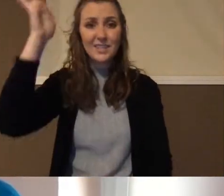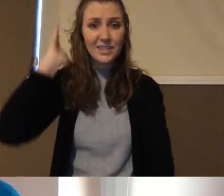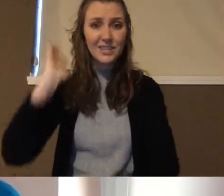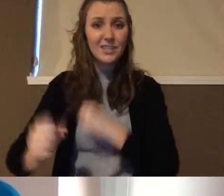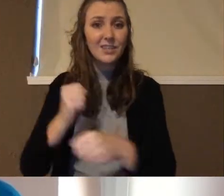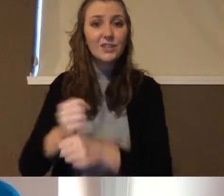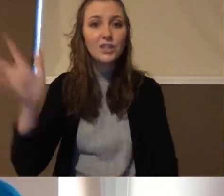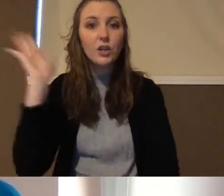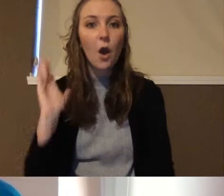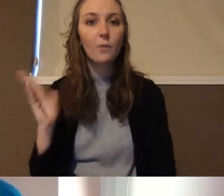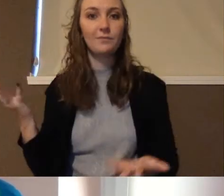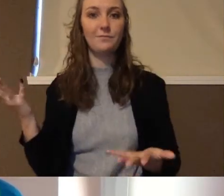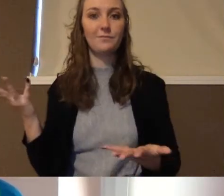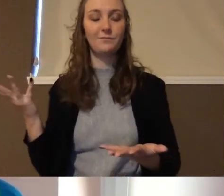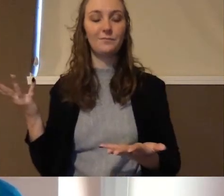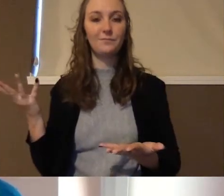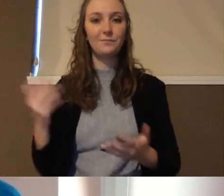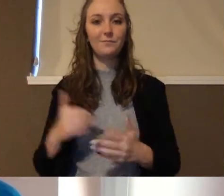whatever they may have meant